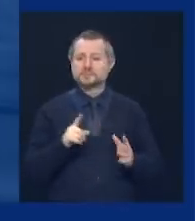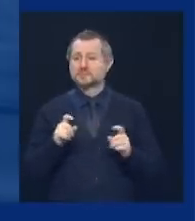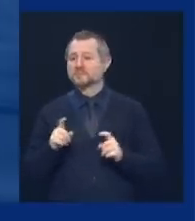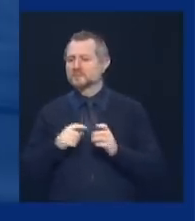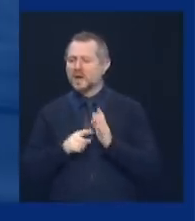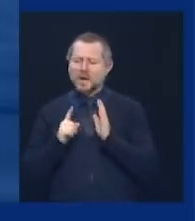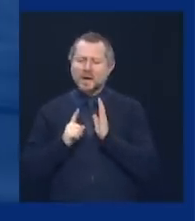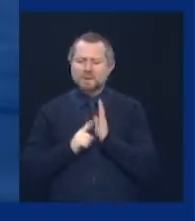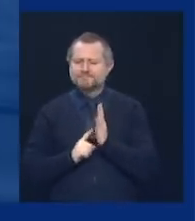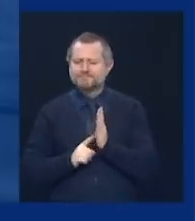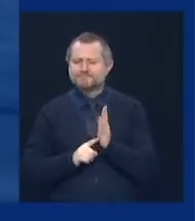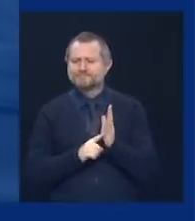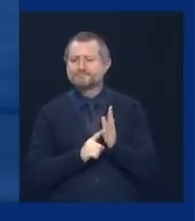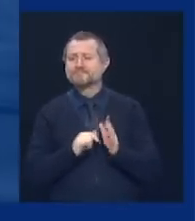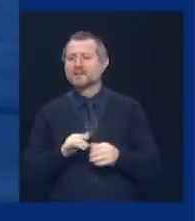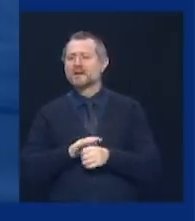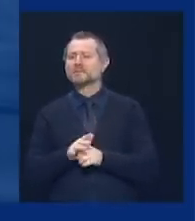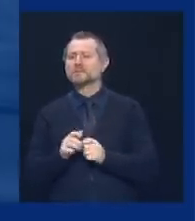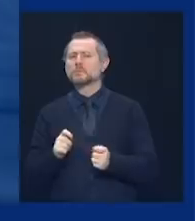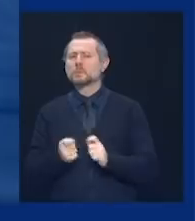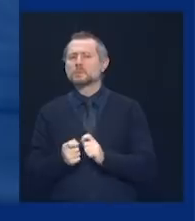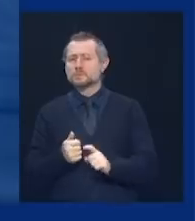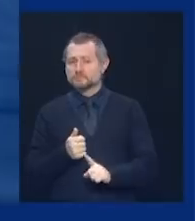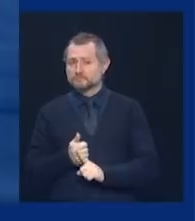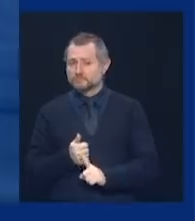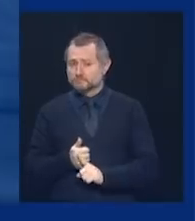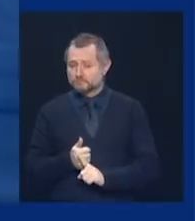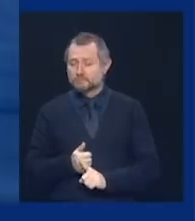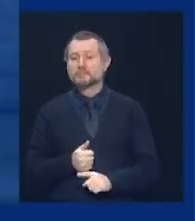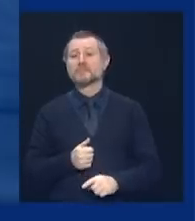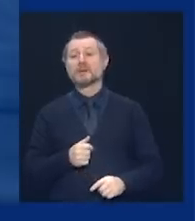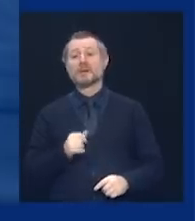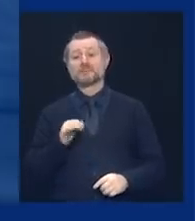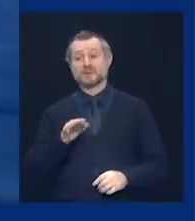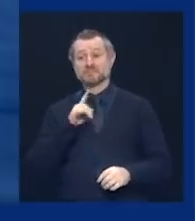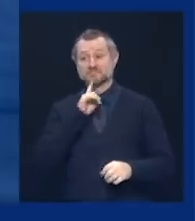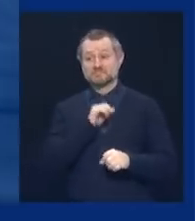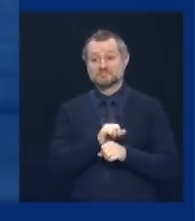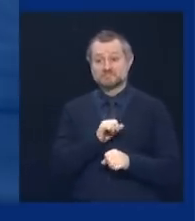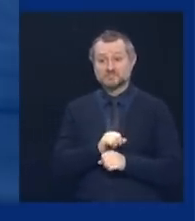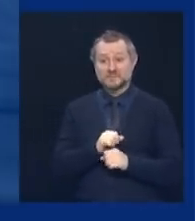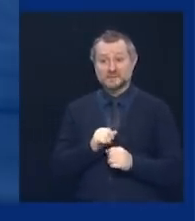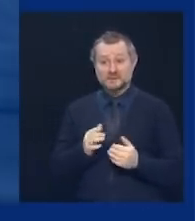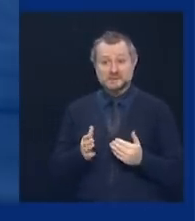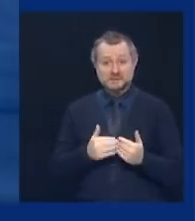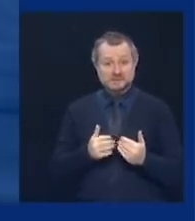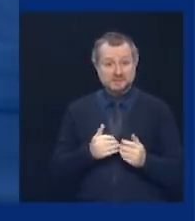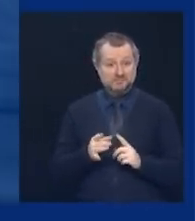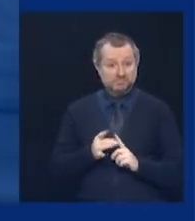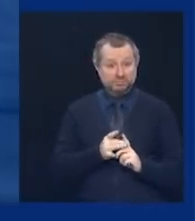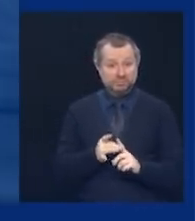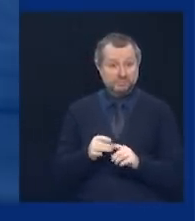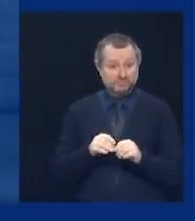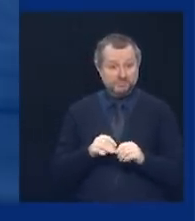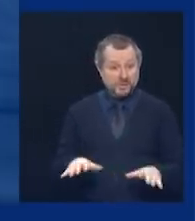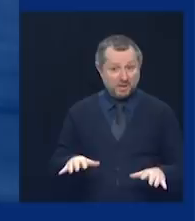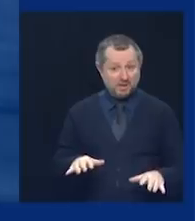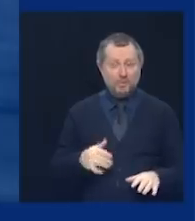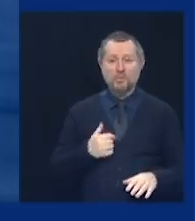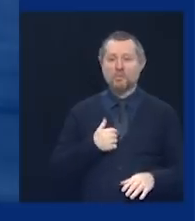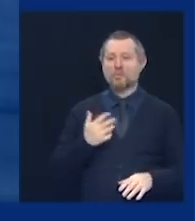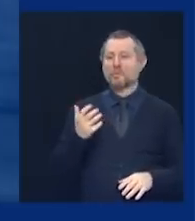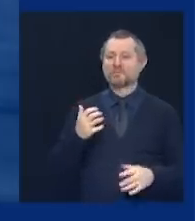it is. We want to isolate it. If it is more easily transmitted, we want to catch it in the